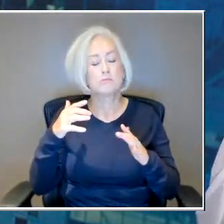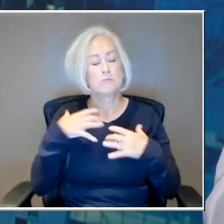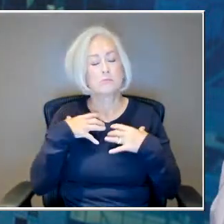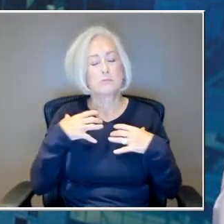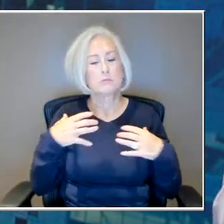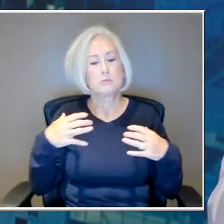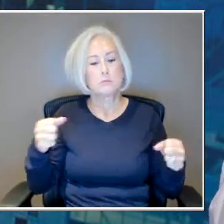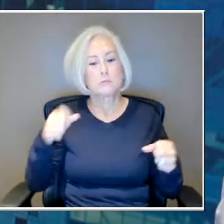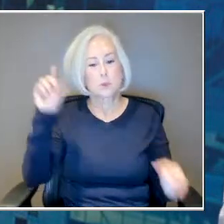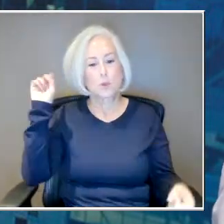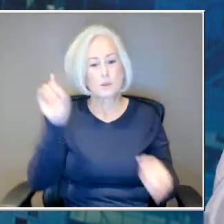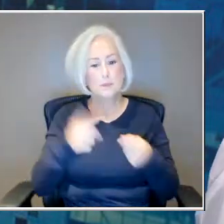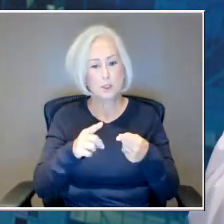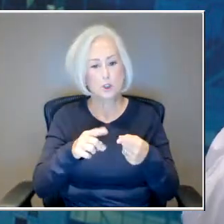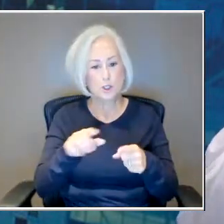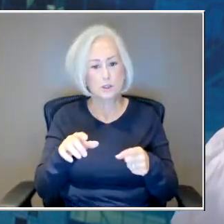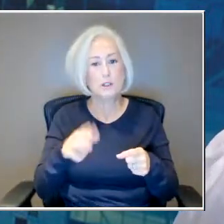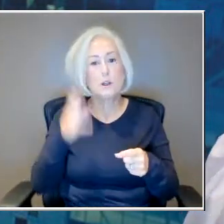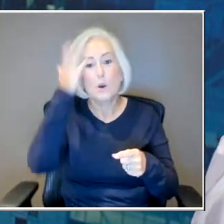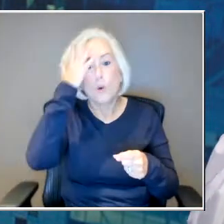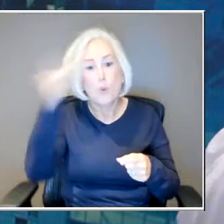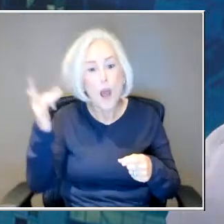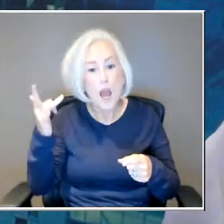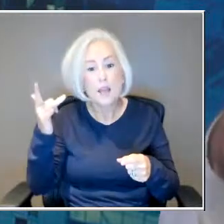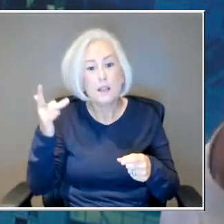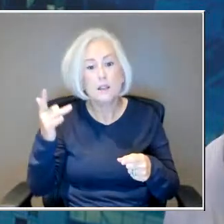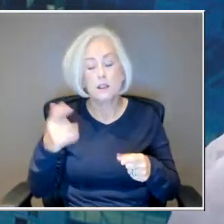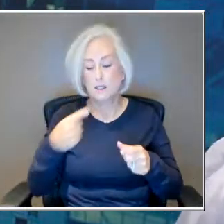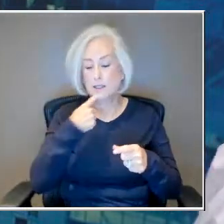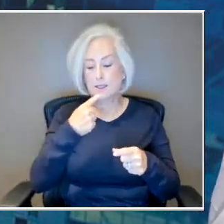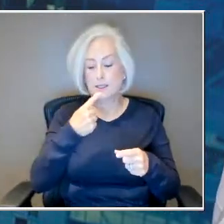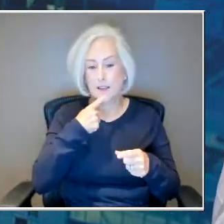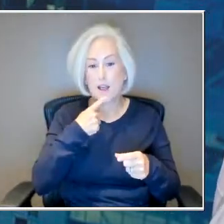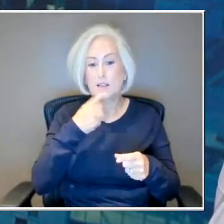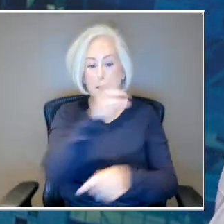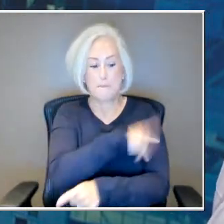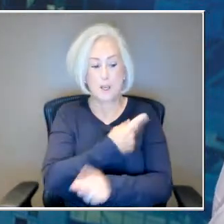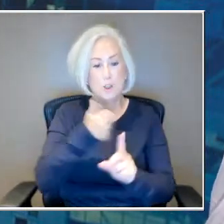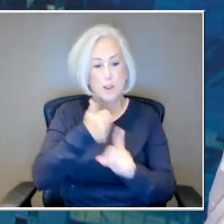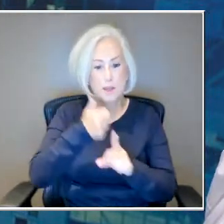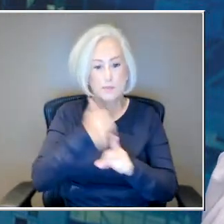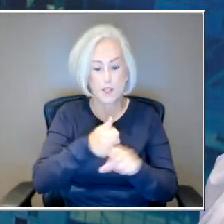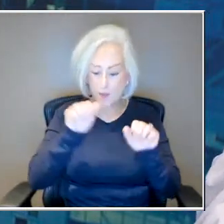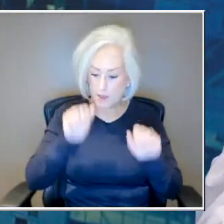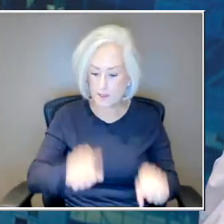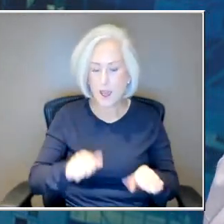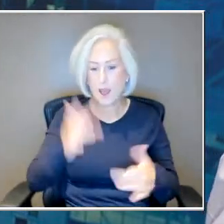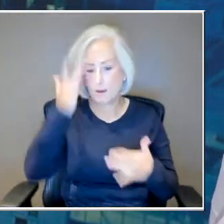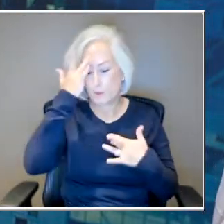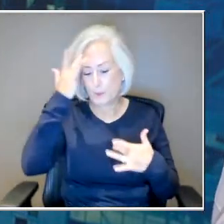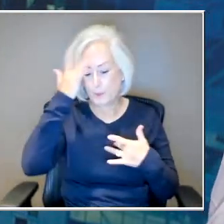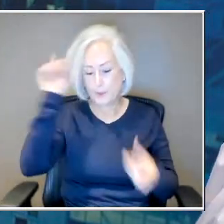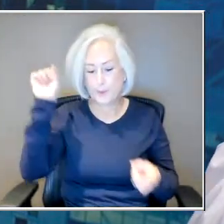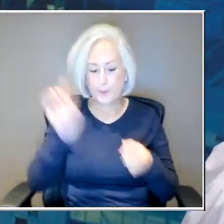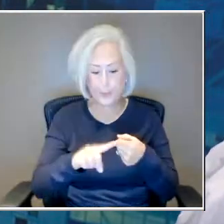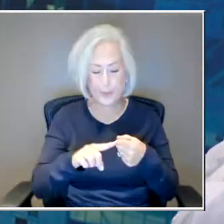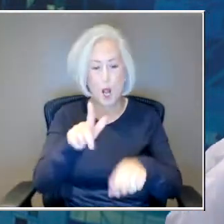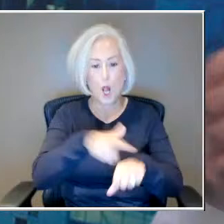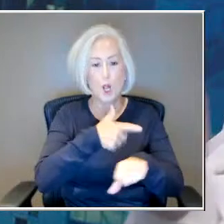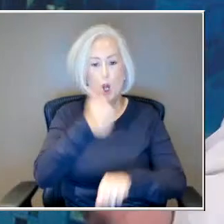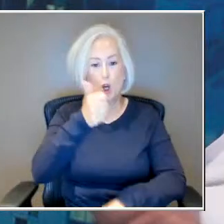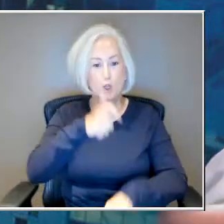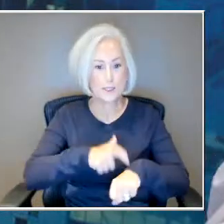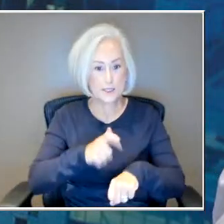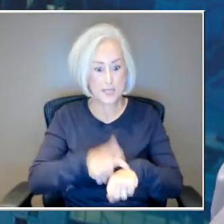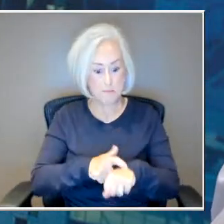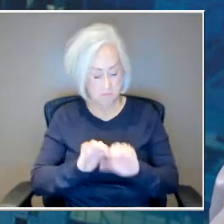Why? Because it reflects that we can keep the patient in remission longer time. Of course, we don't have strong evidence about how long patients